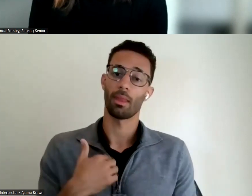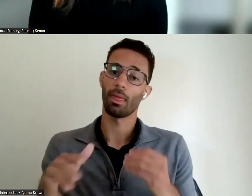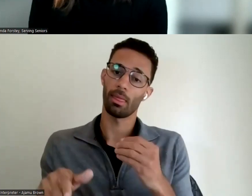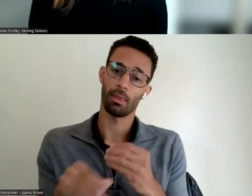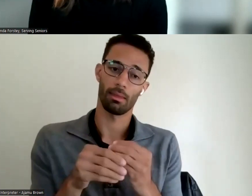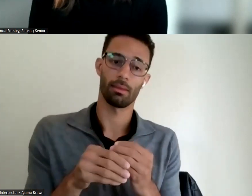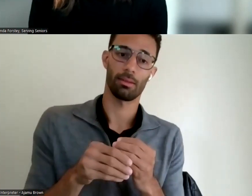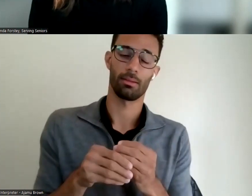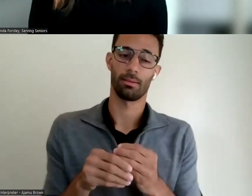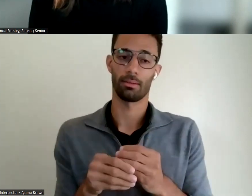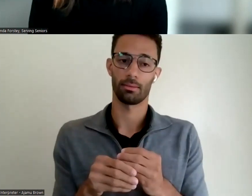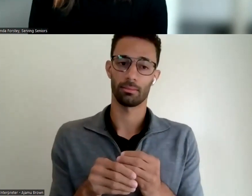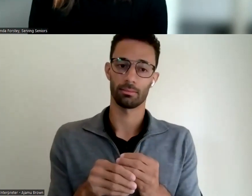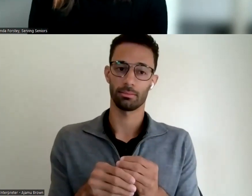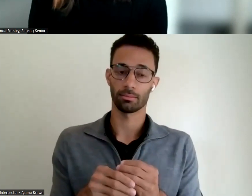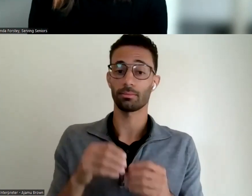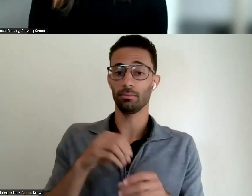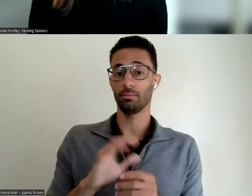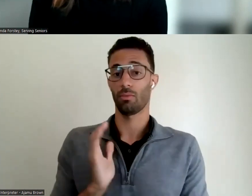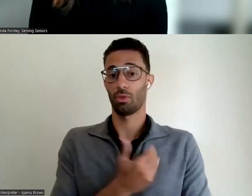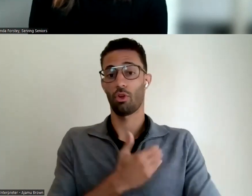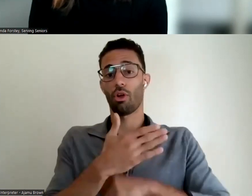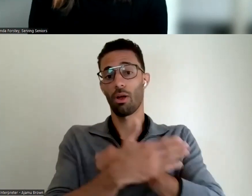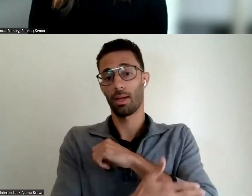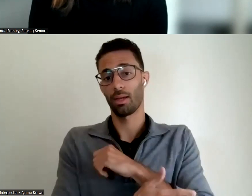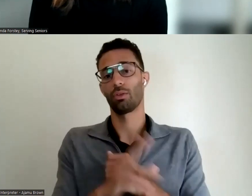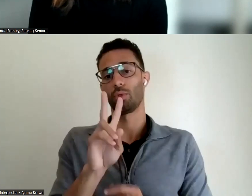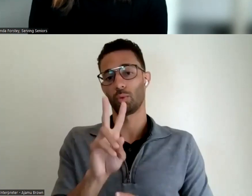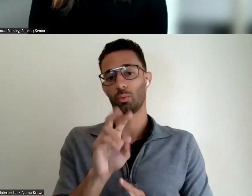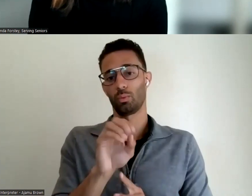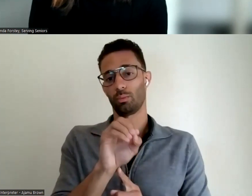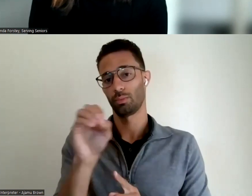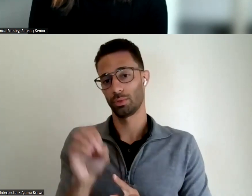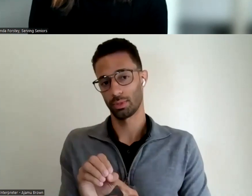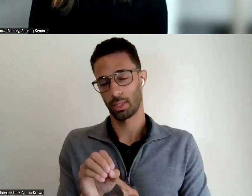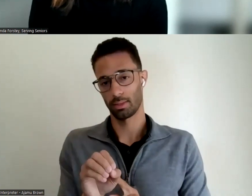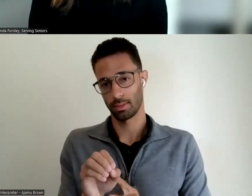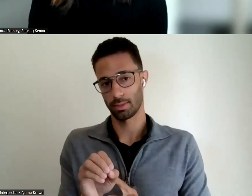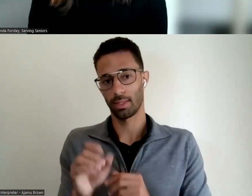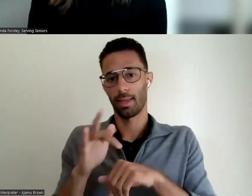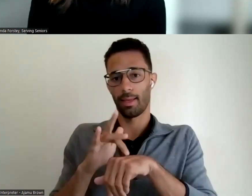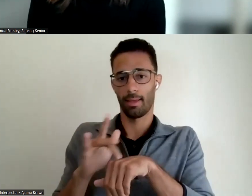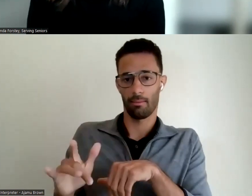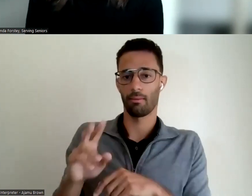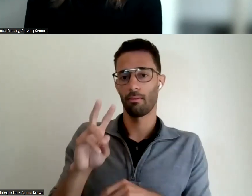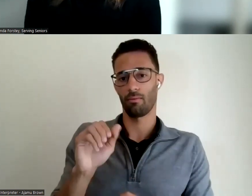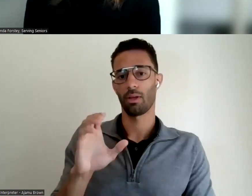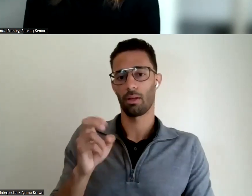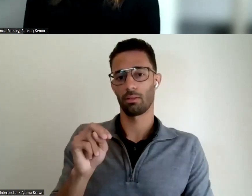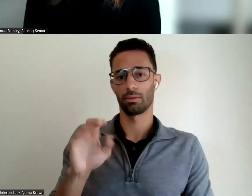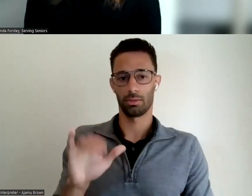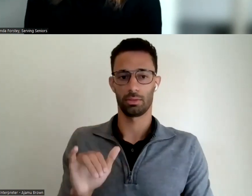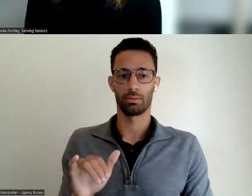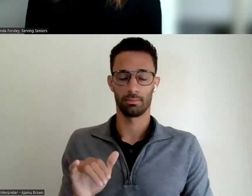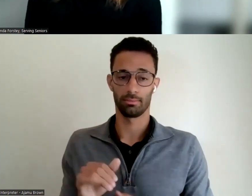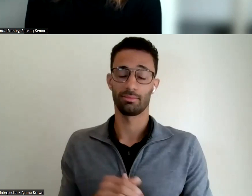The last I heard in our county, we have a 2% vacancy rate. So it's the same rural and